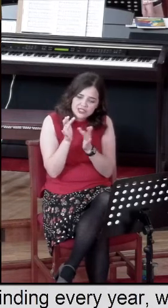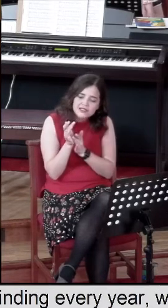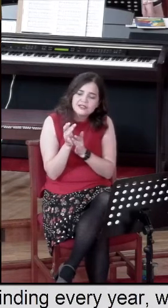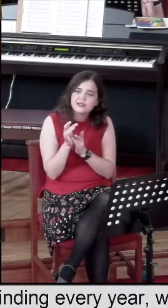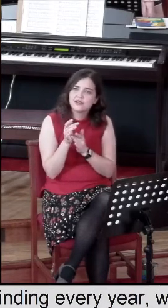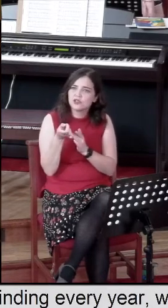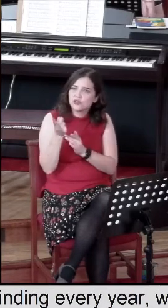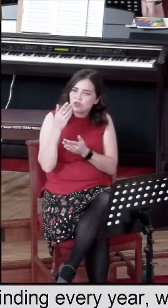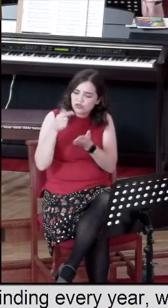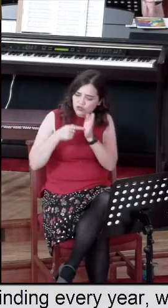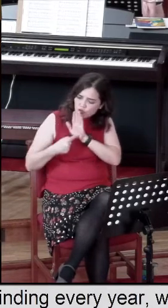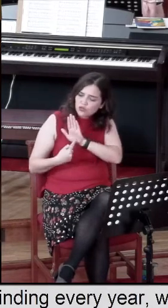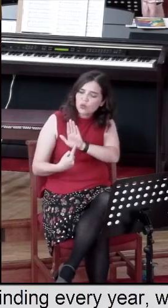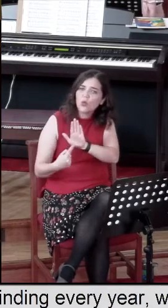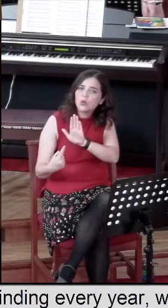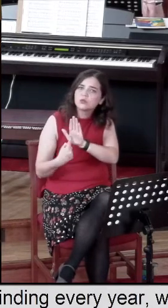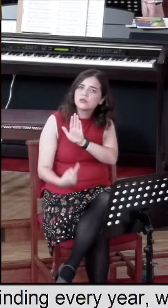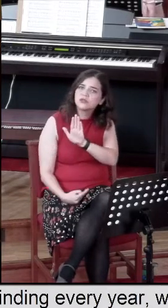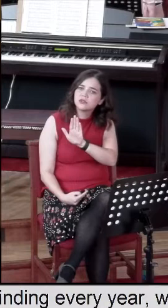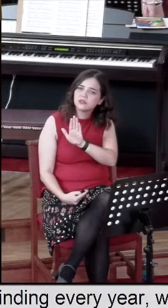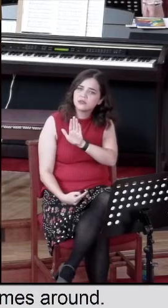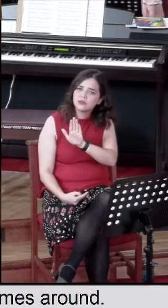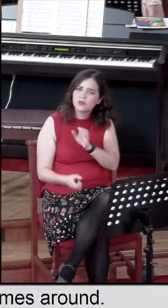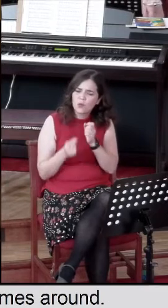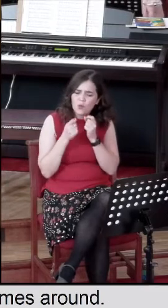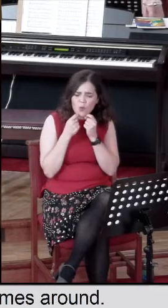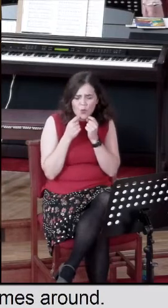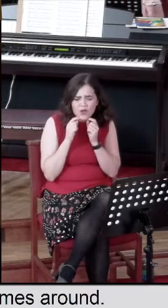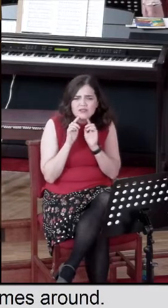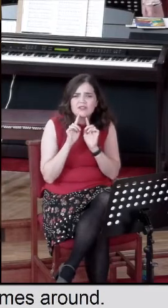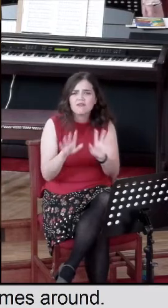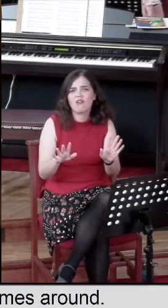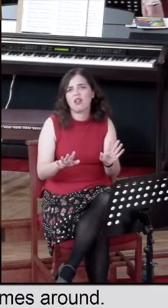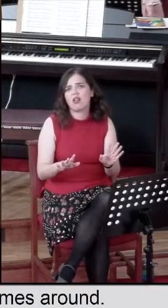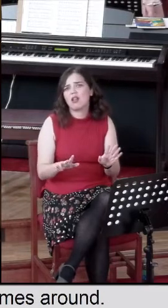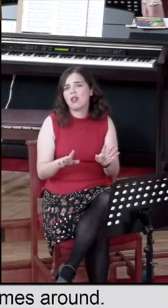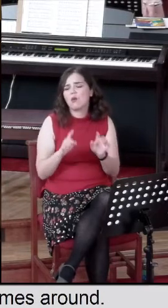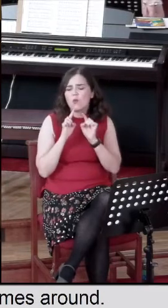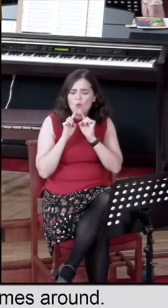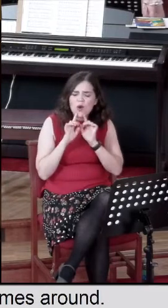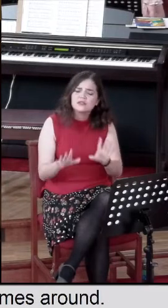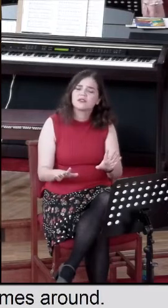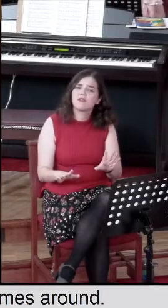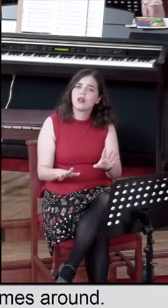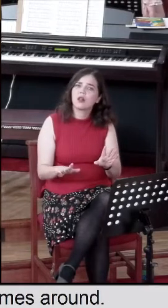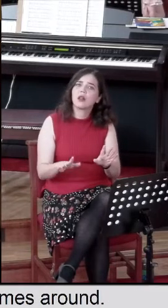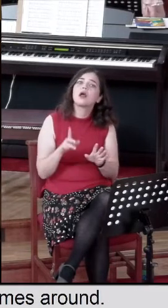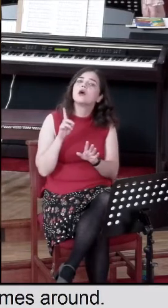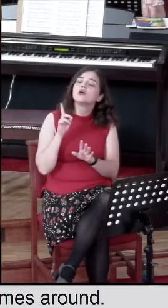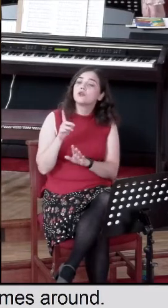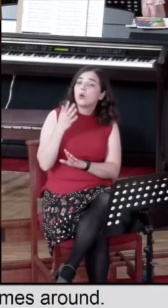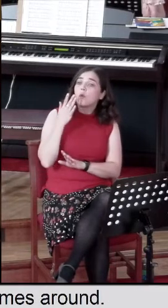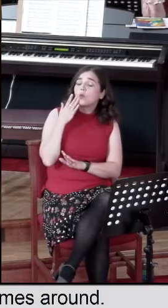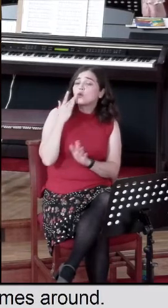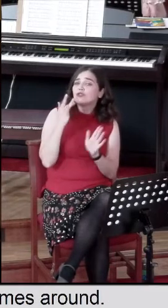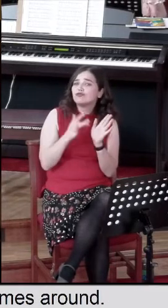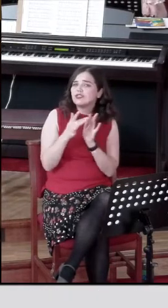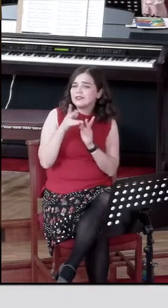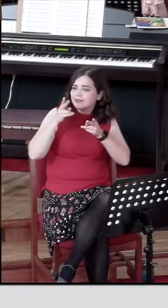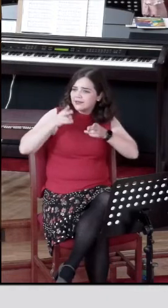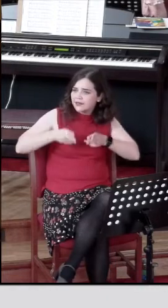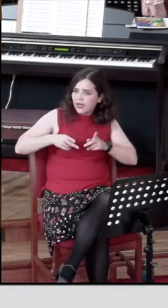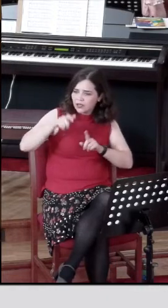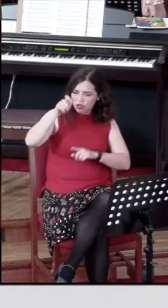God has showed us. It's something wonderful God has done to forgive us our sins. You know, when Jesus died on the cross, he said,